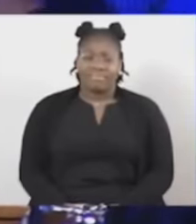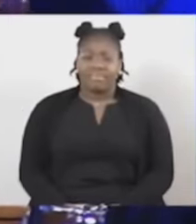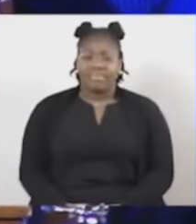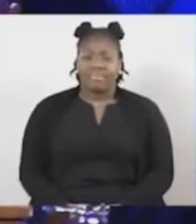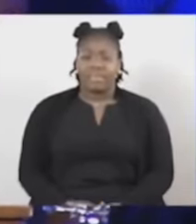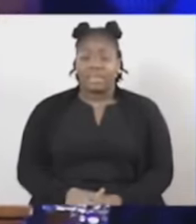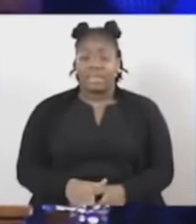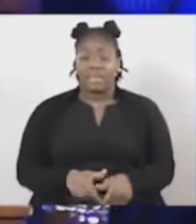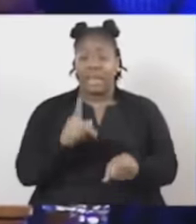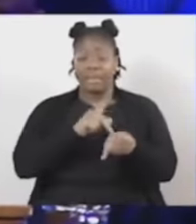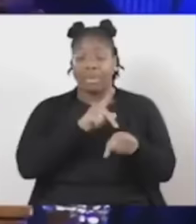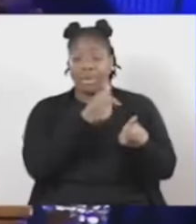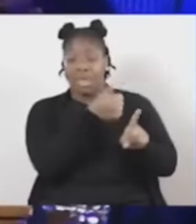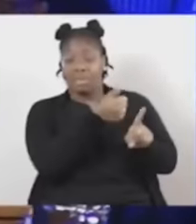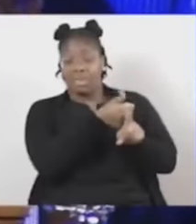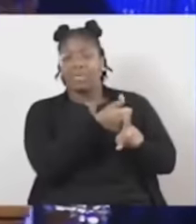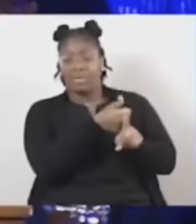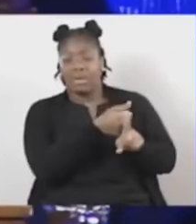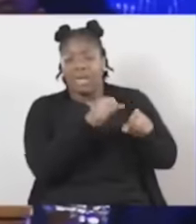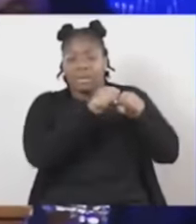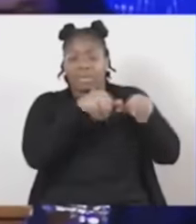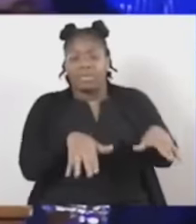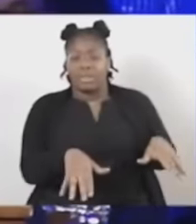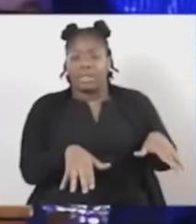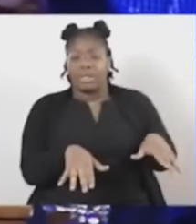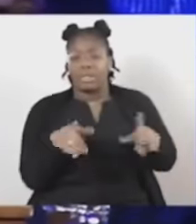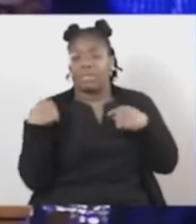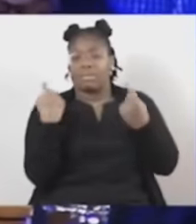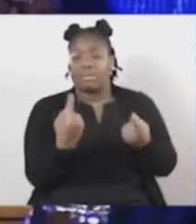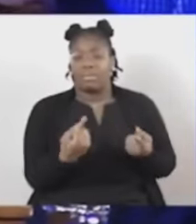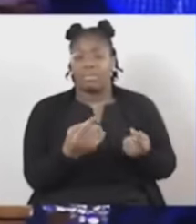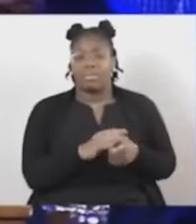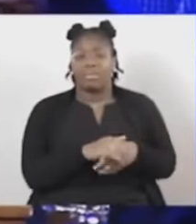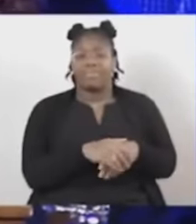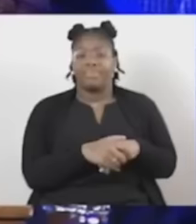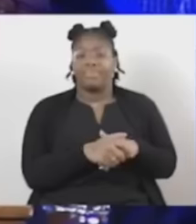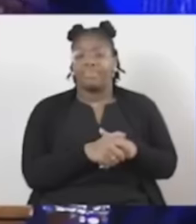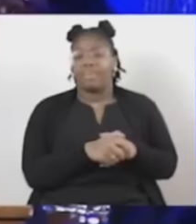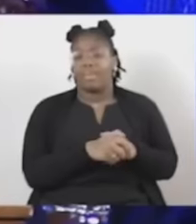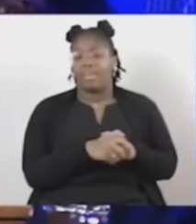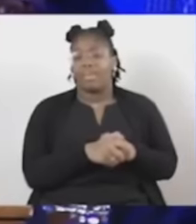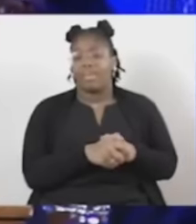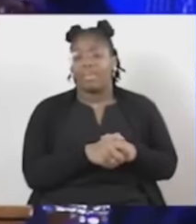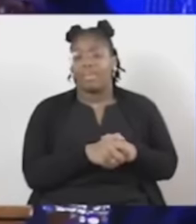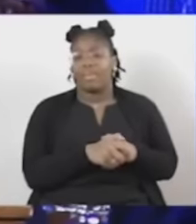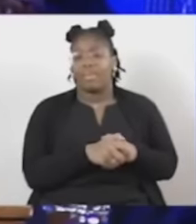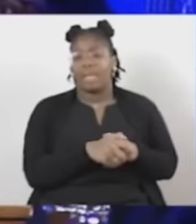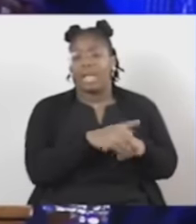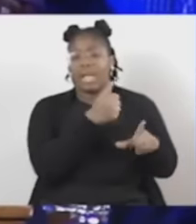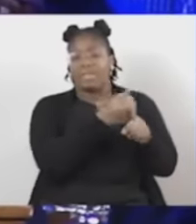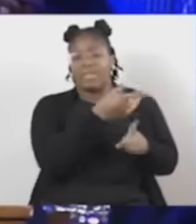Peter's been blessed ever since that day Philip ran to get him, exclaiming that he has in fact found the